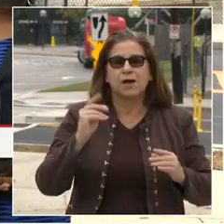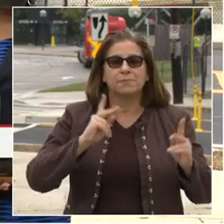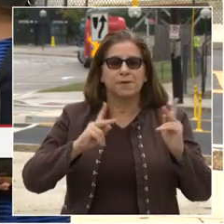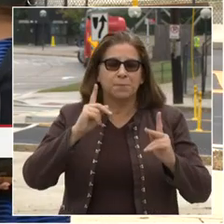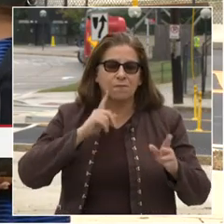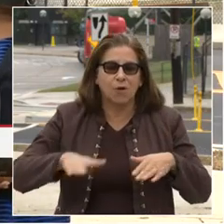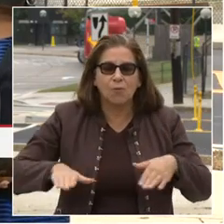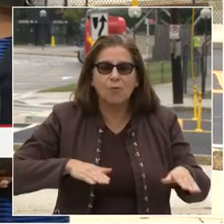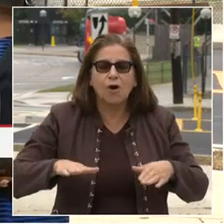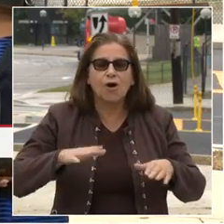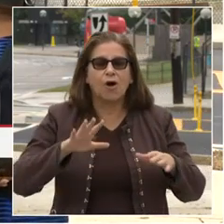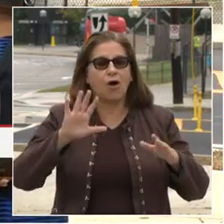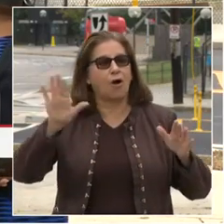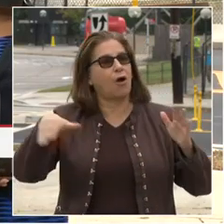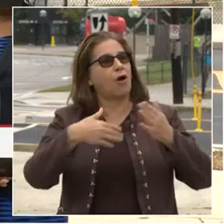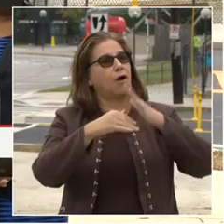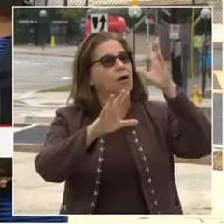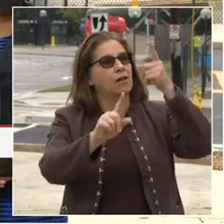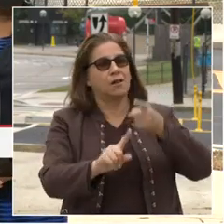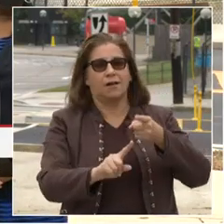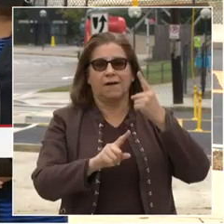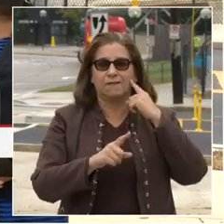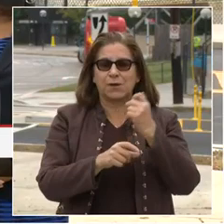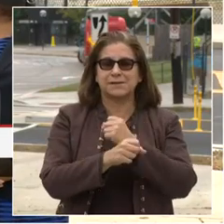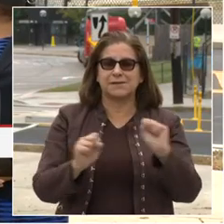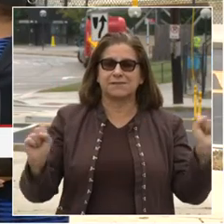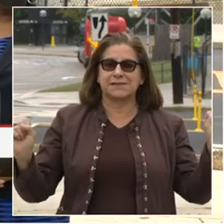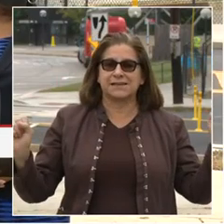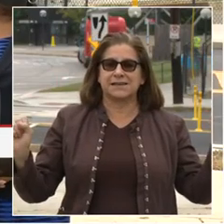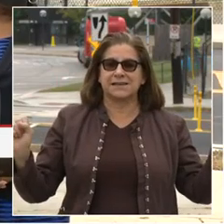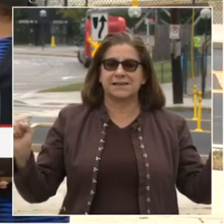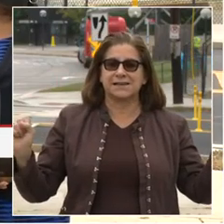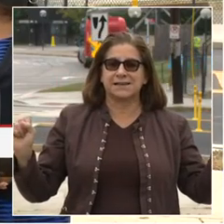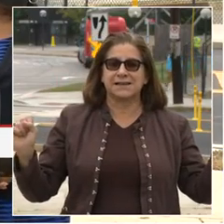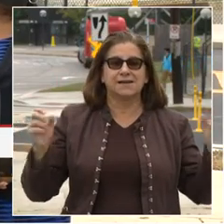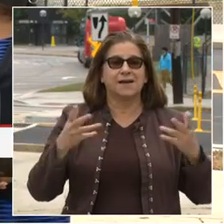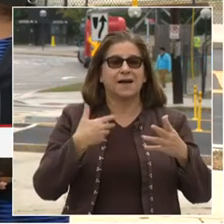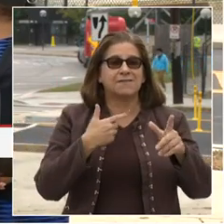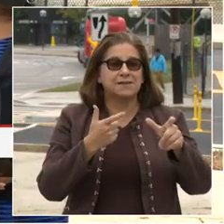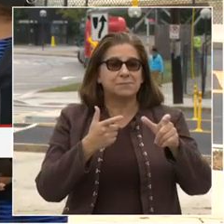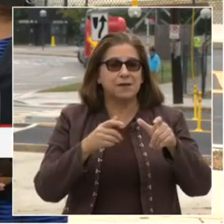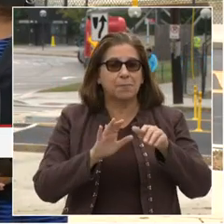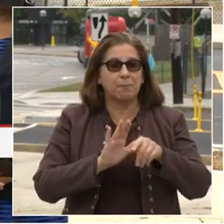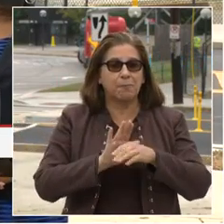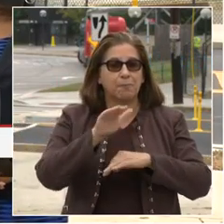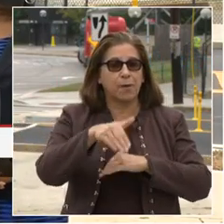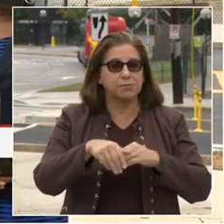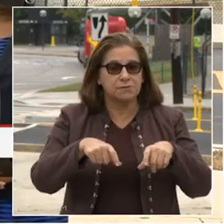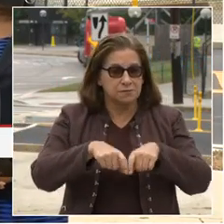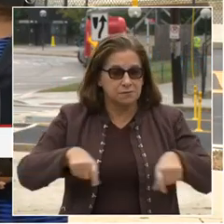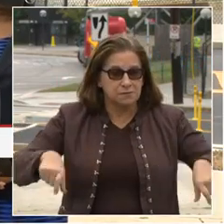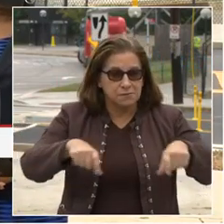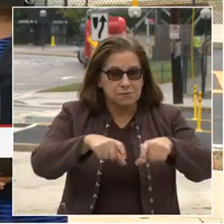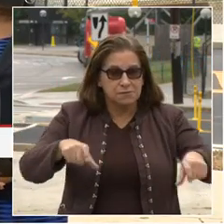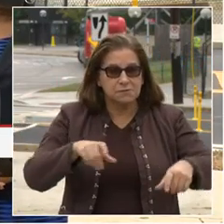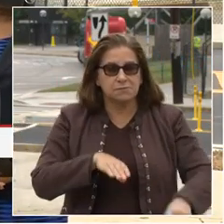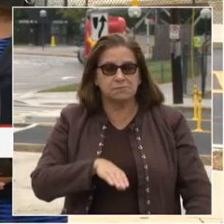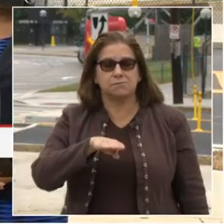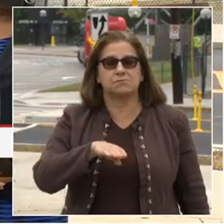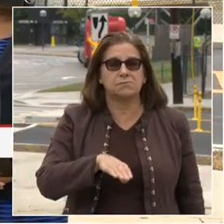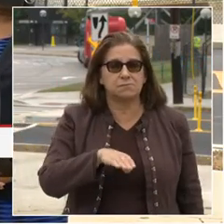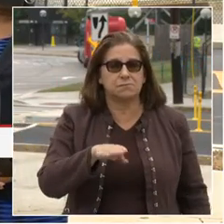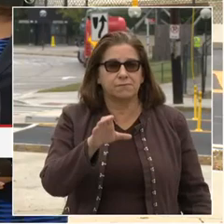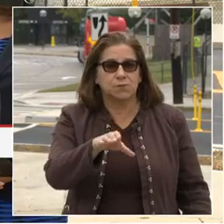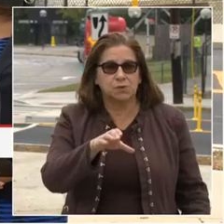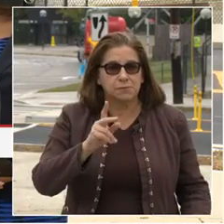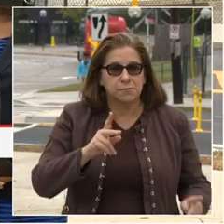speed humps, stop signs, right turn hardening measures as well. The goal will be to complete at least